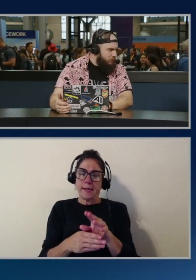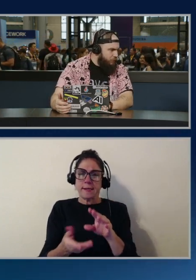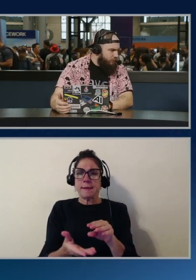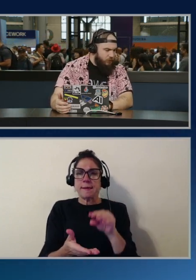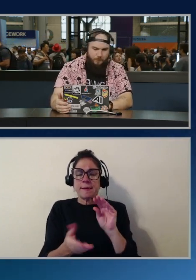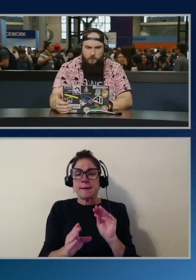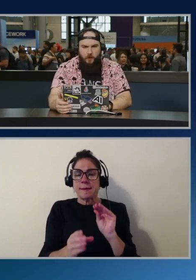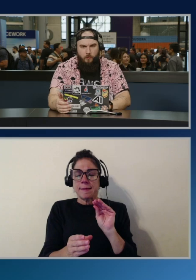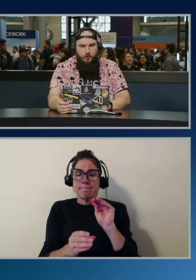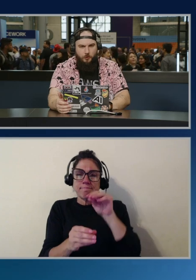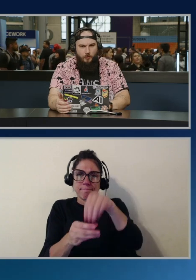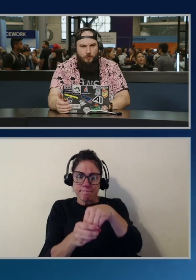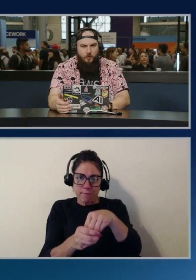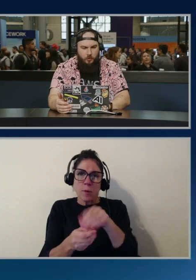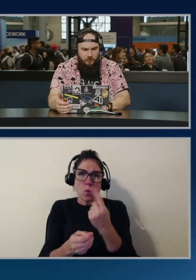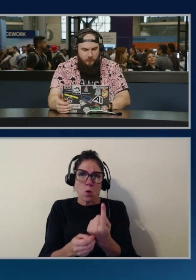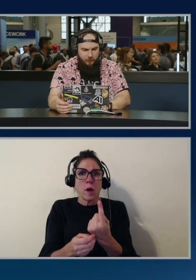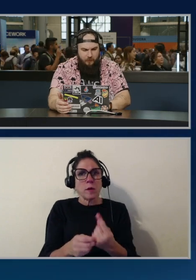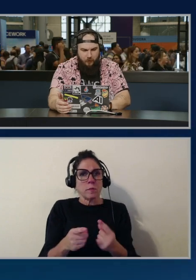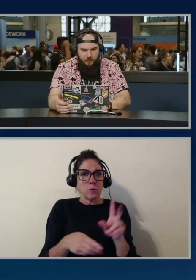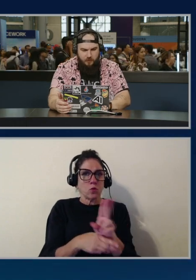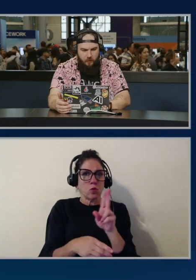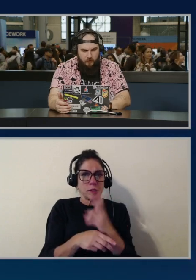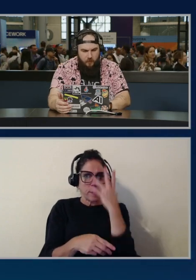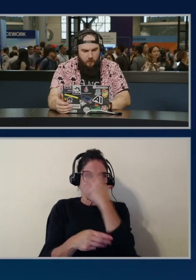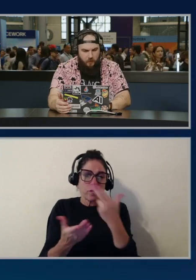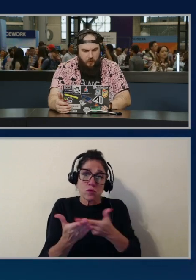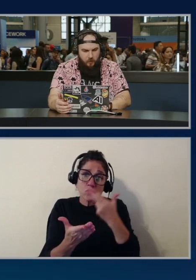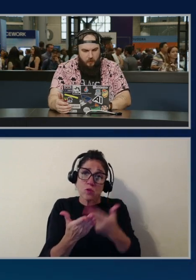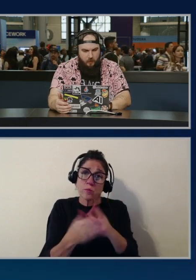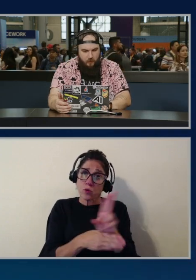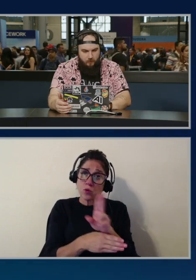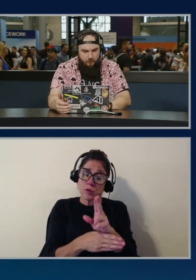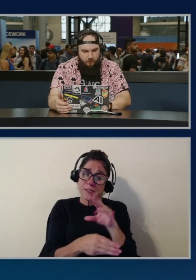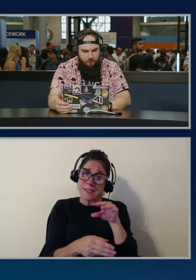So do you use beautiful soup as well, or do you use the built-in parser as well?